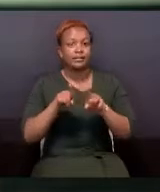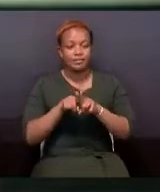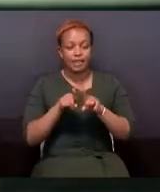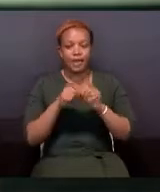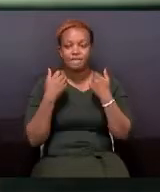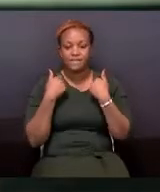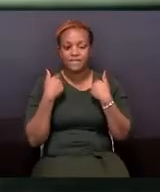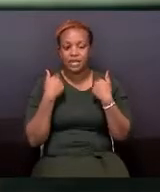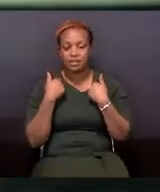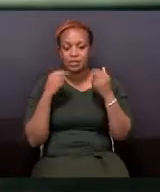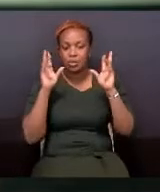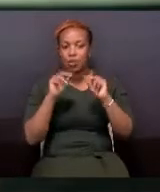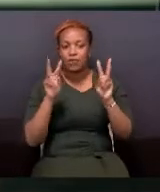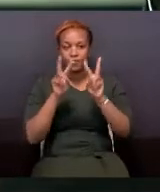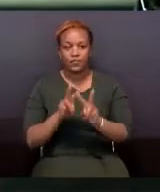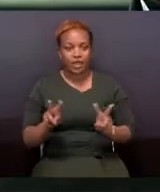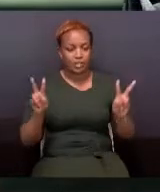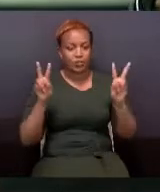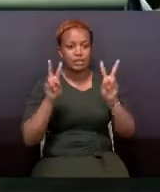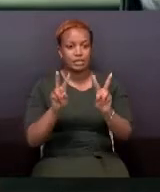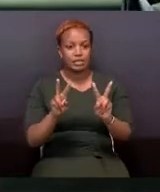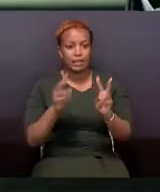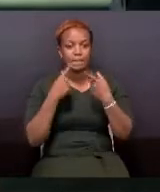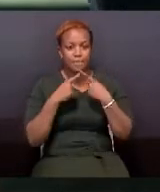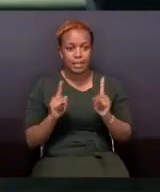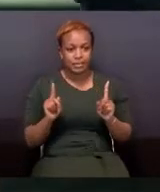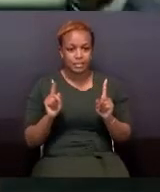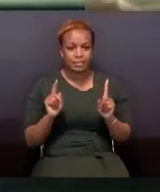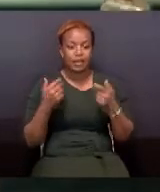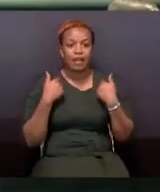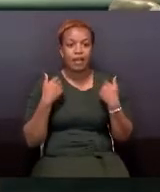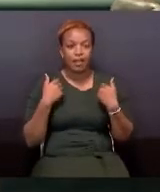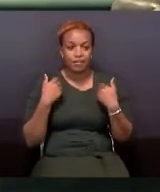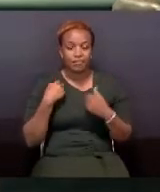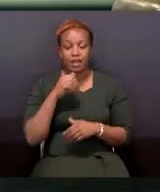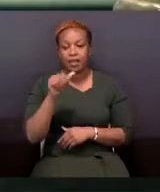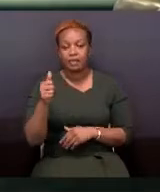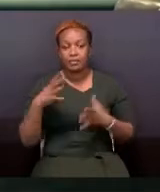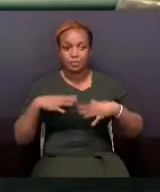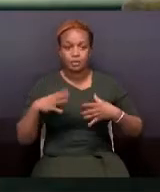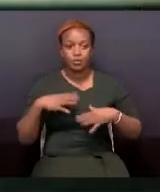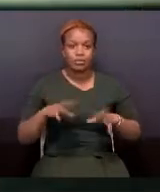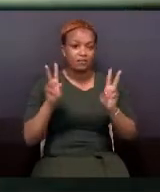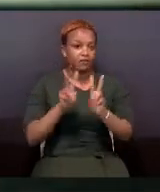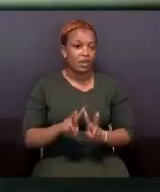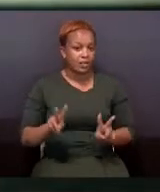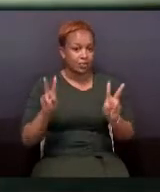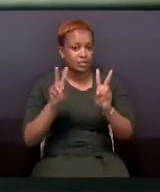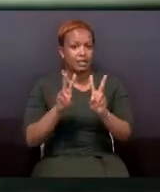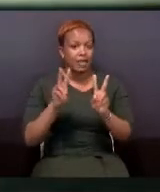no values and must be driven by other people's values? I